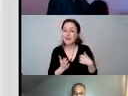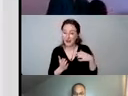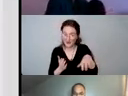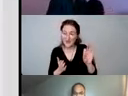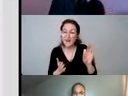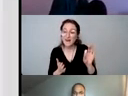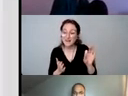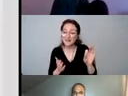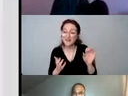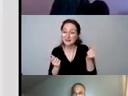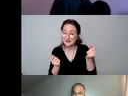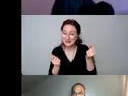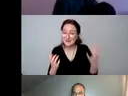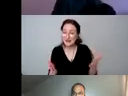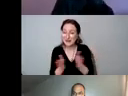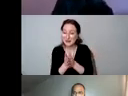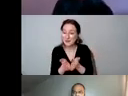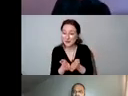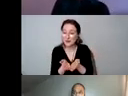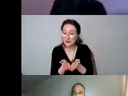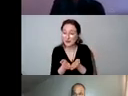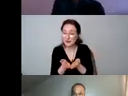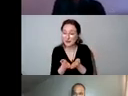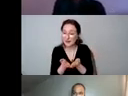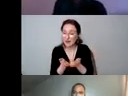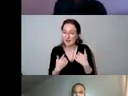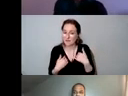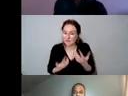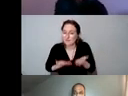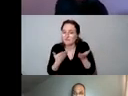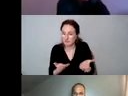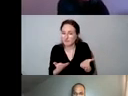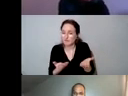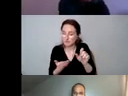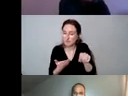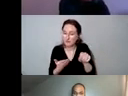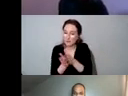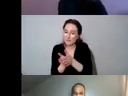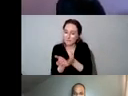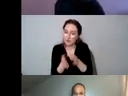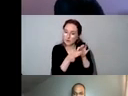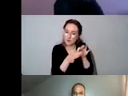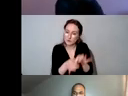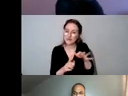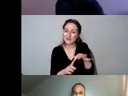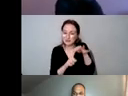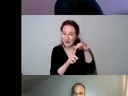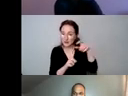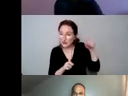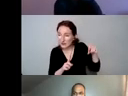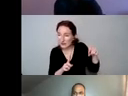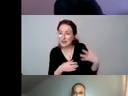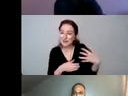lot of books that are recommended as books on special needs and